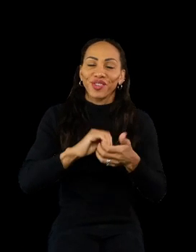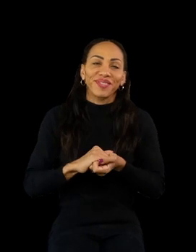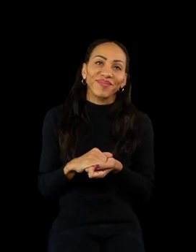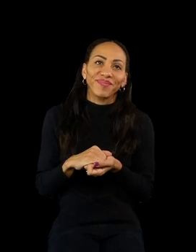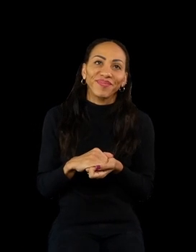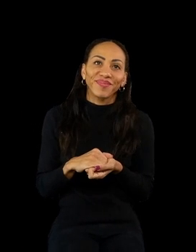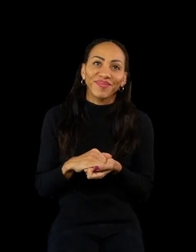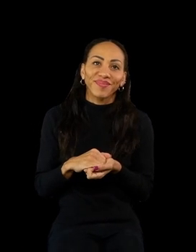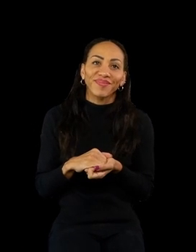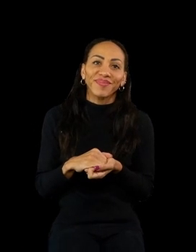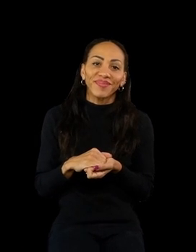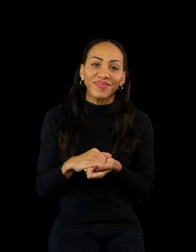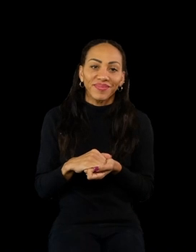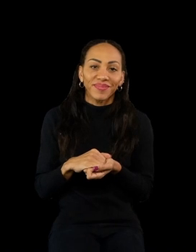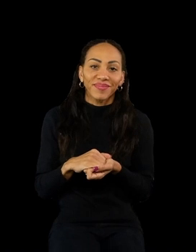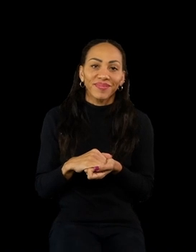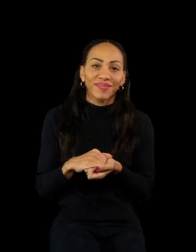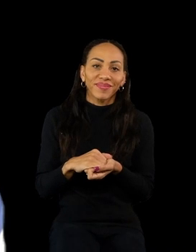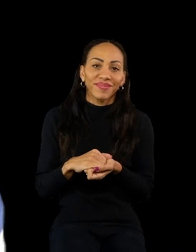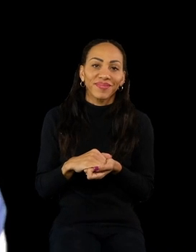now going to go to